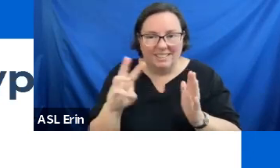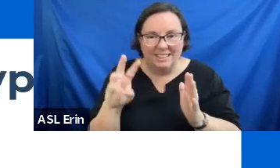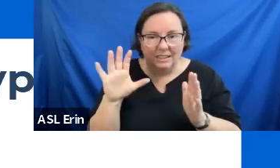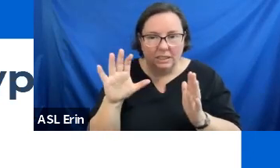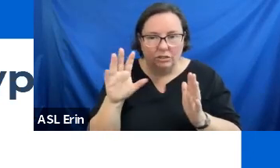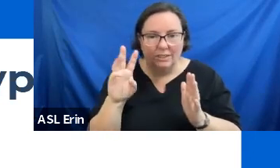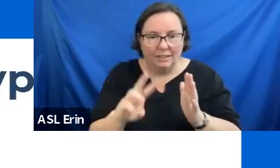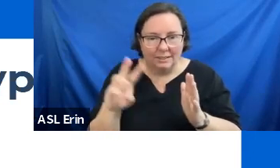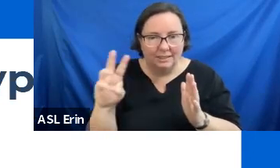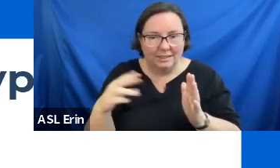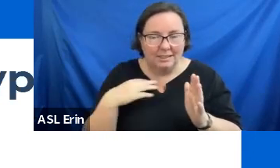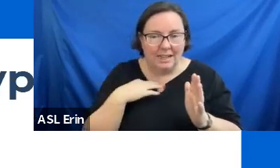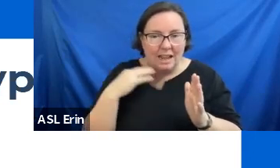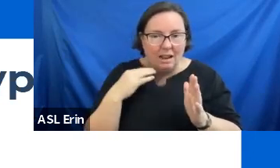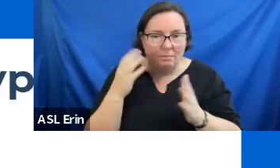1,666 applicants.